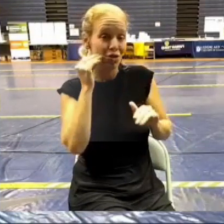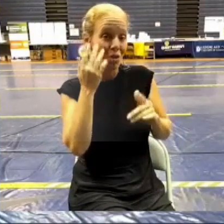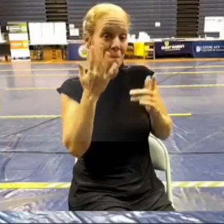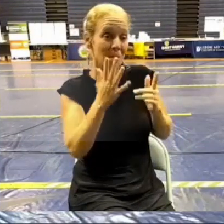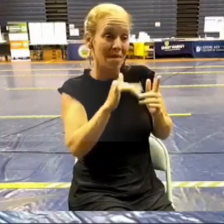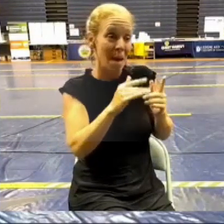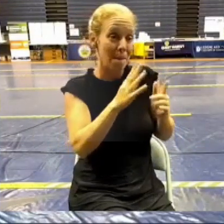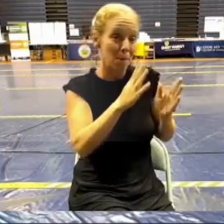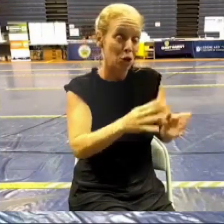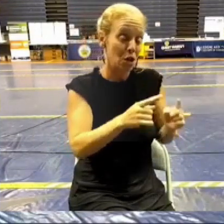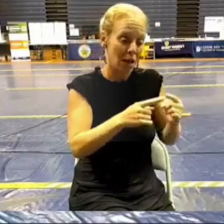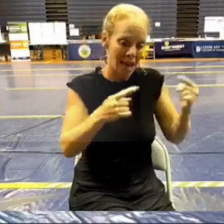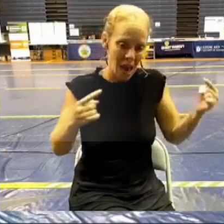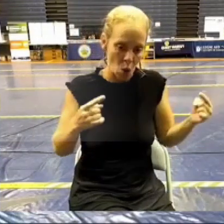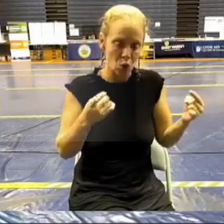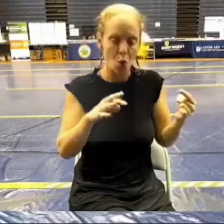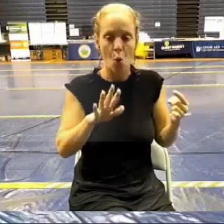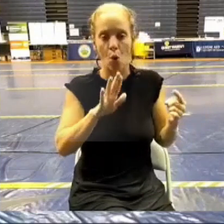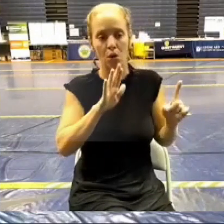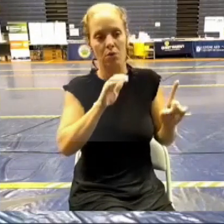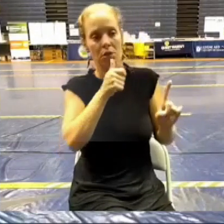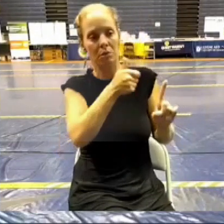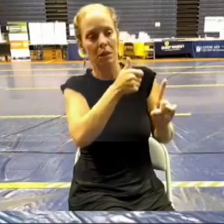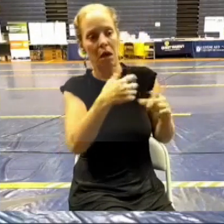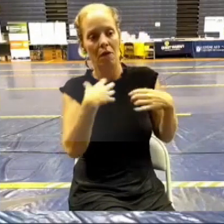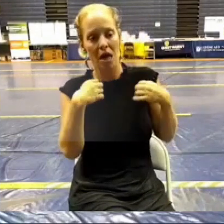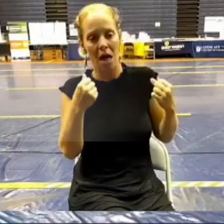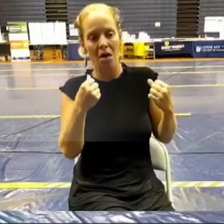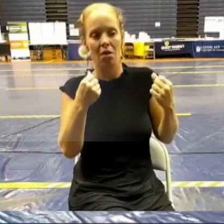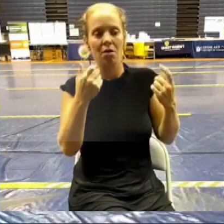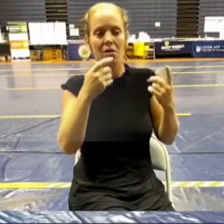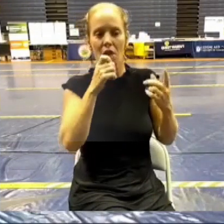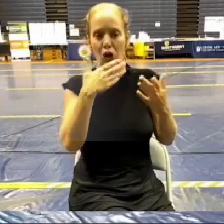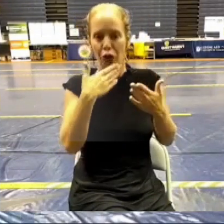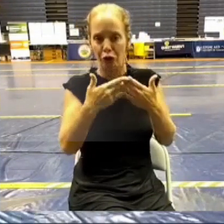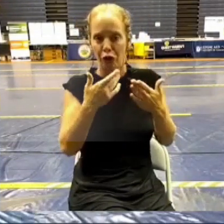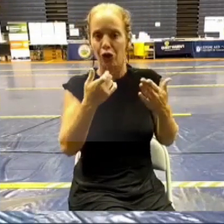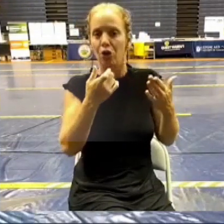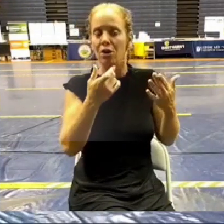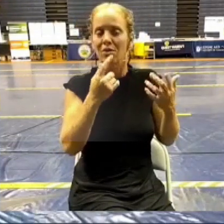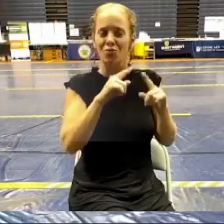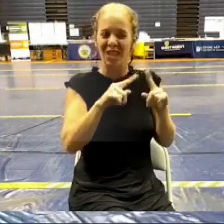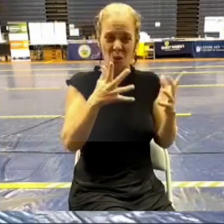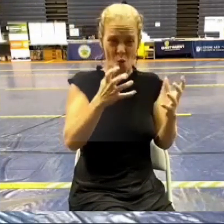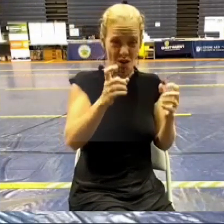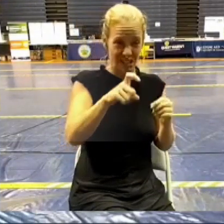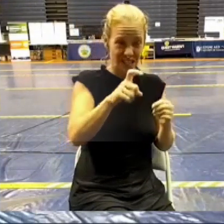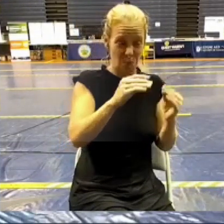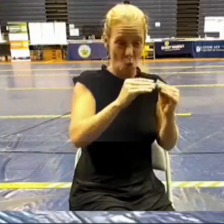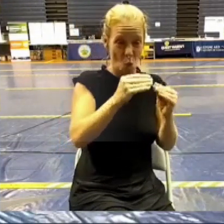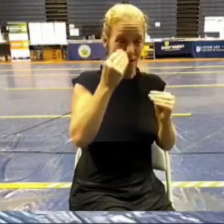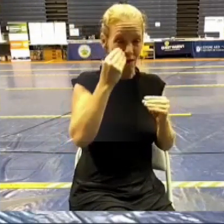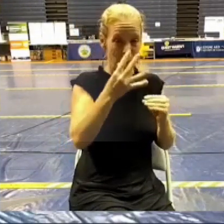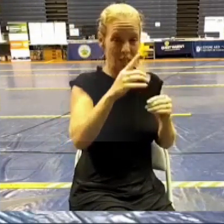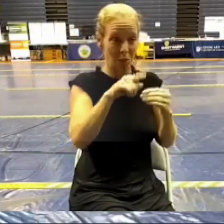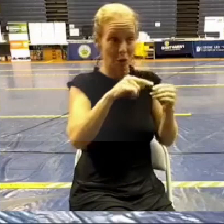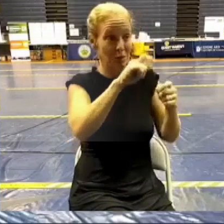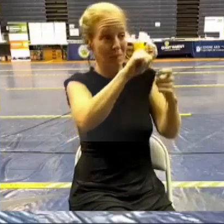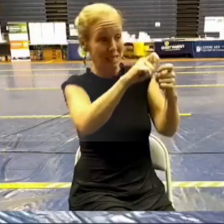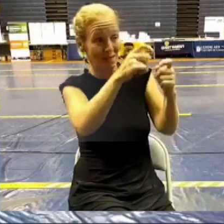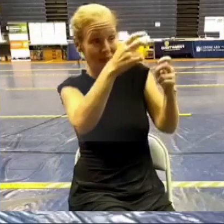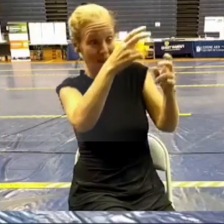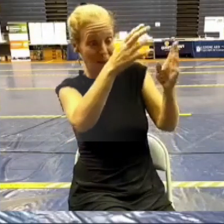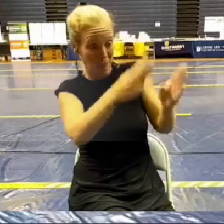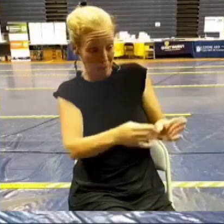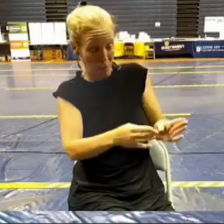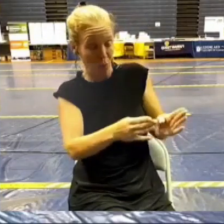they're working counter to that mission, like I said, I would like more information on that. And if anybody wants to speak to